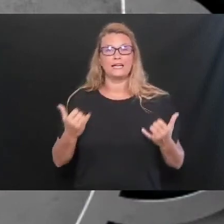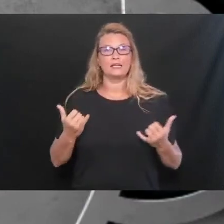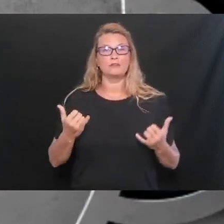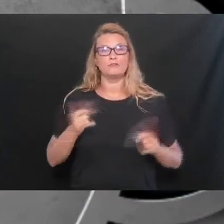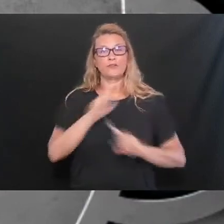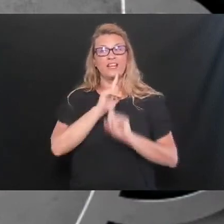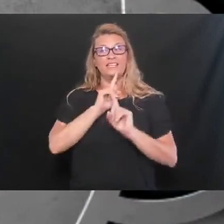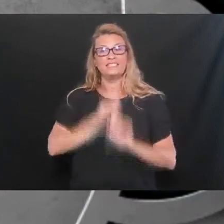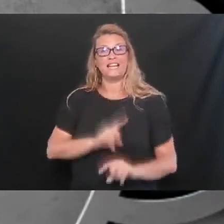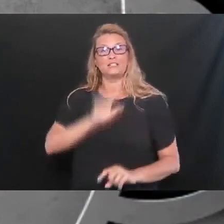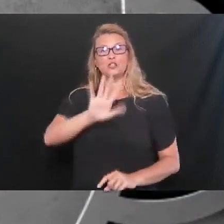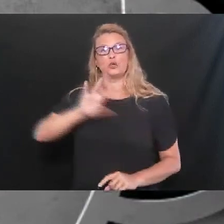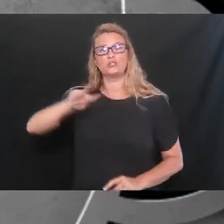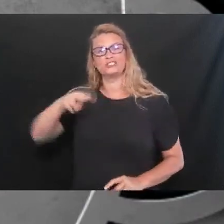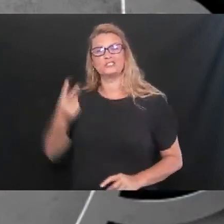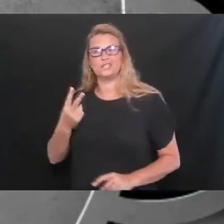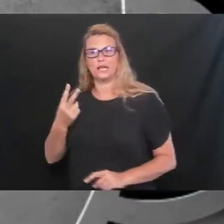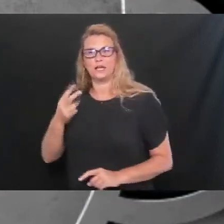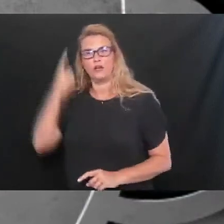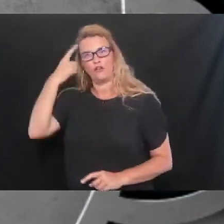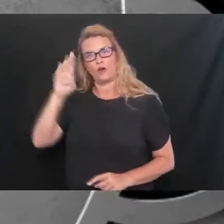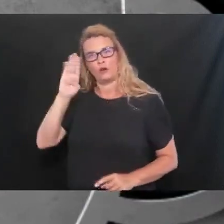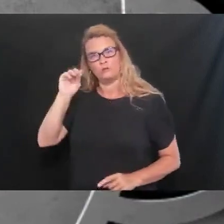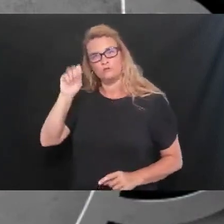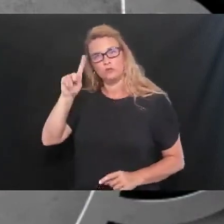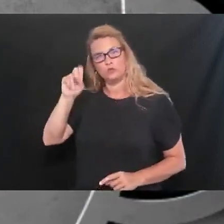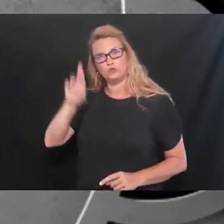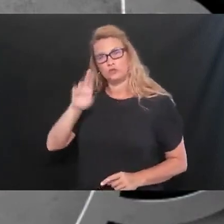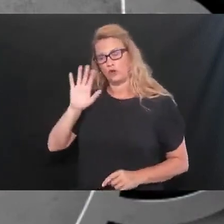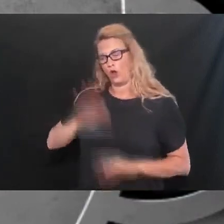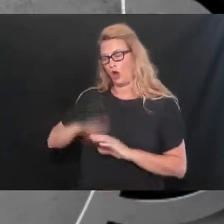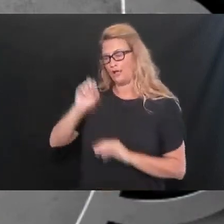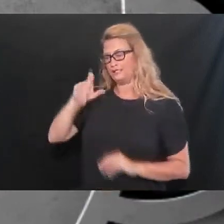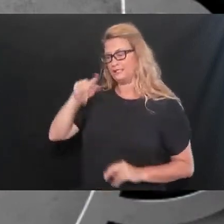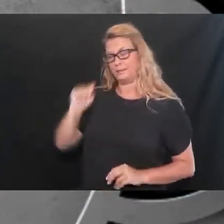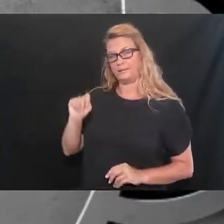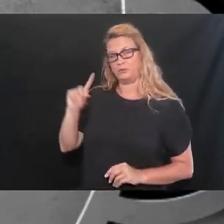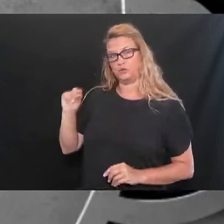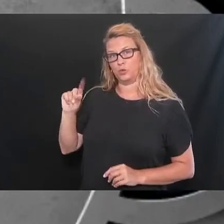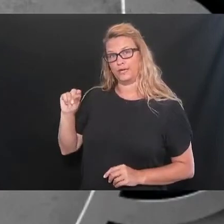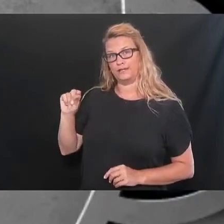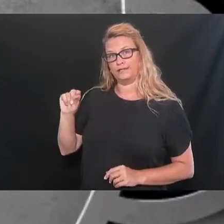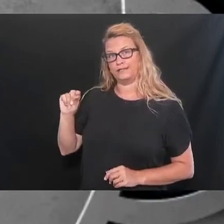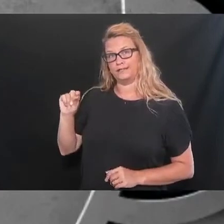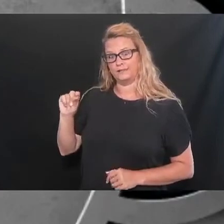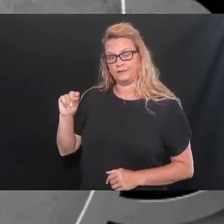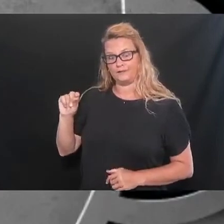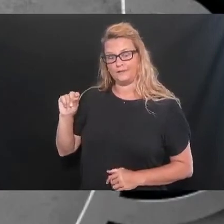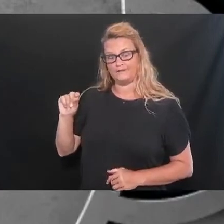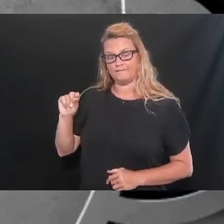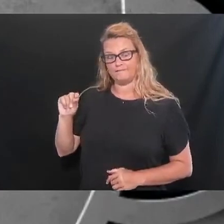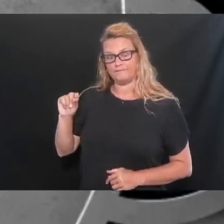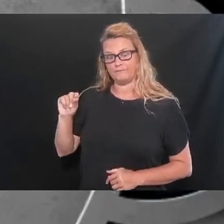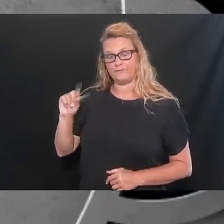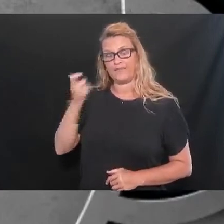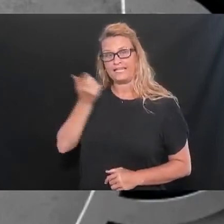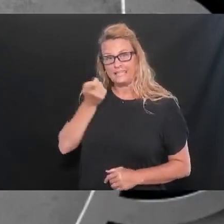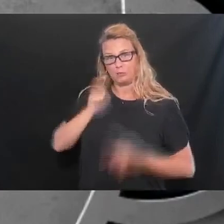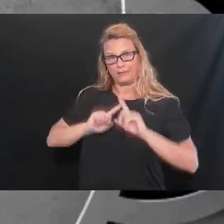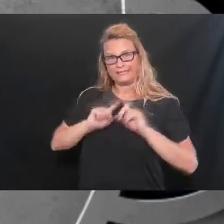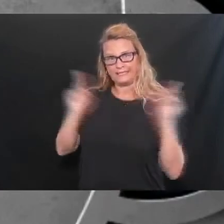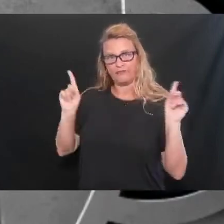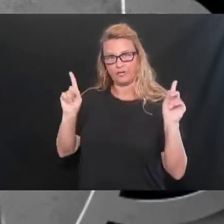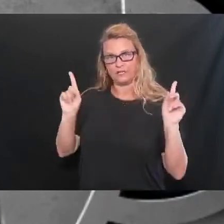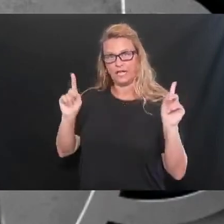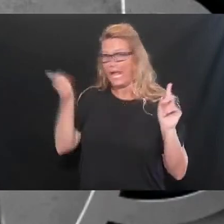answer your second question, for this booster dose that's coming out on September 20th, That's a little bit different. So that's